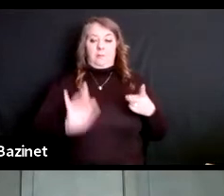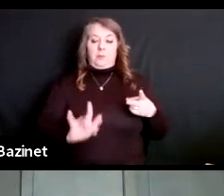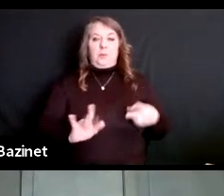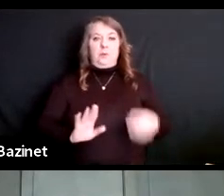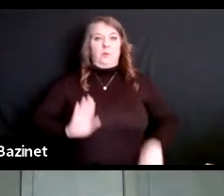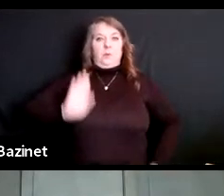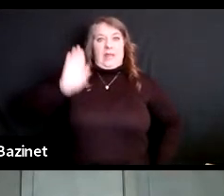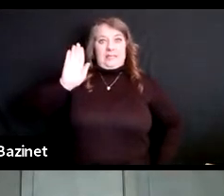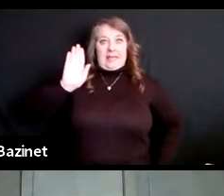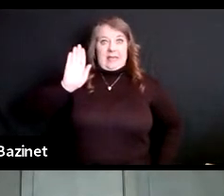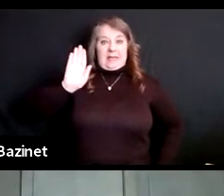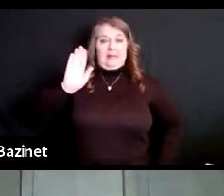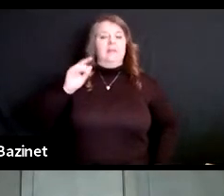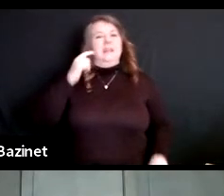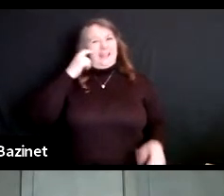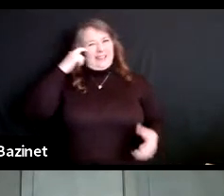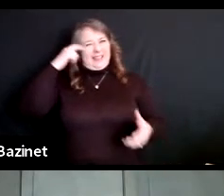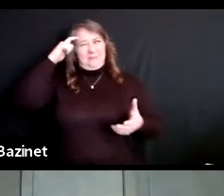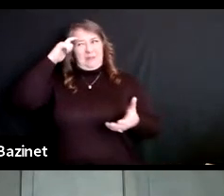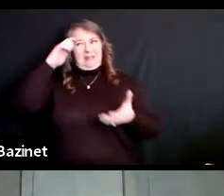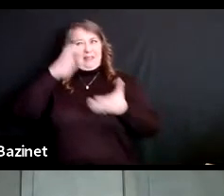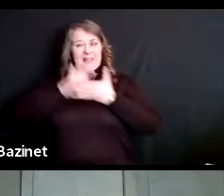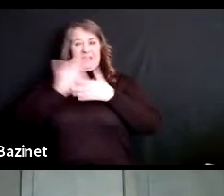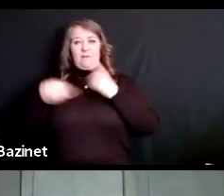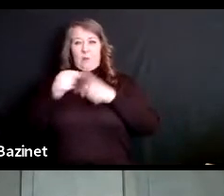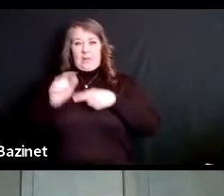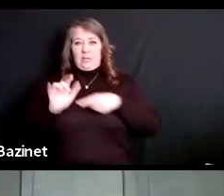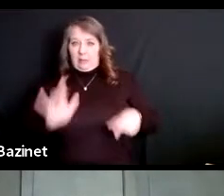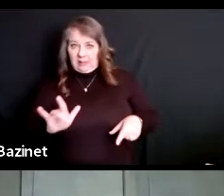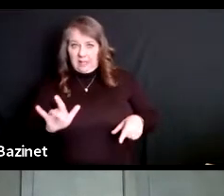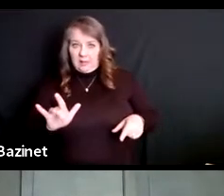click that. And I believe when you click it,